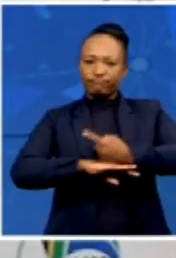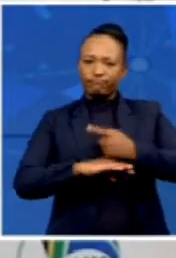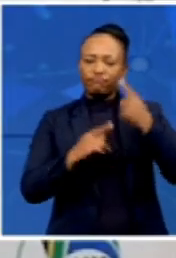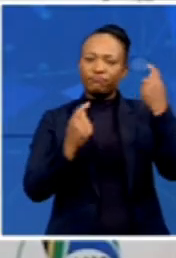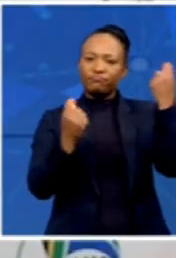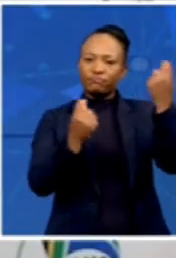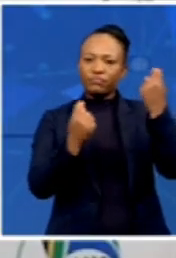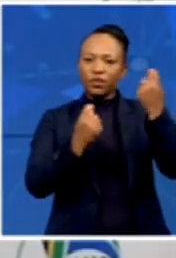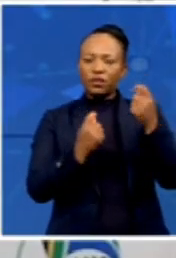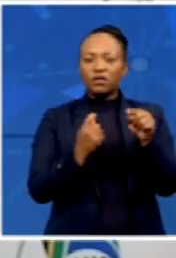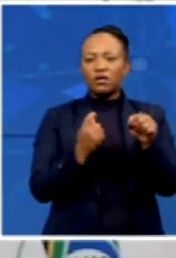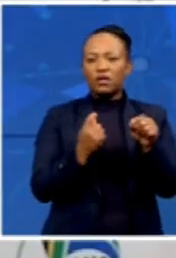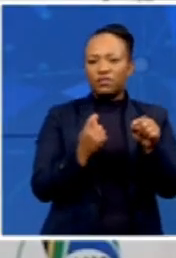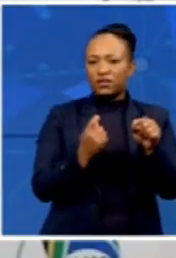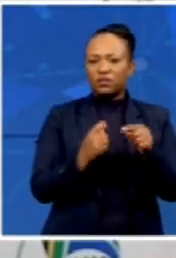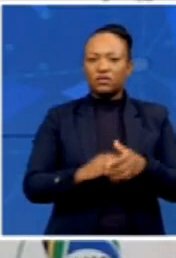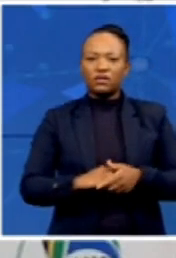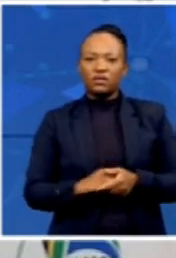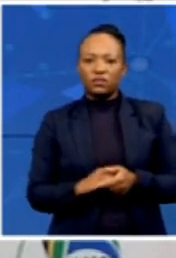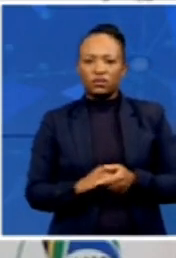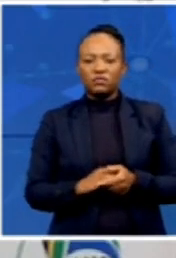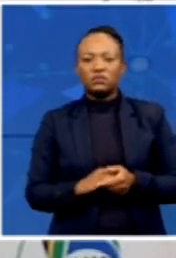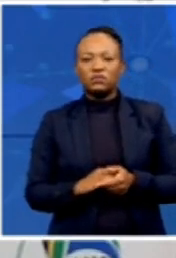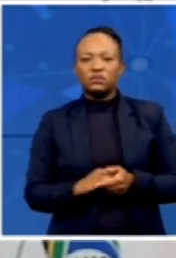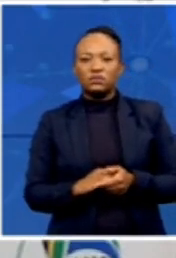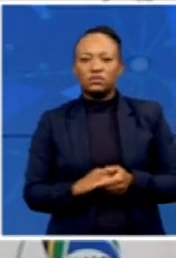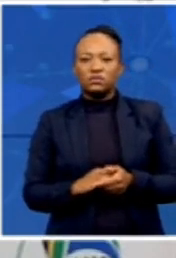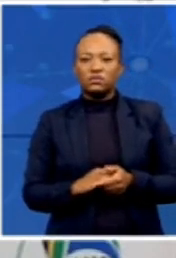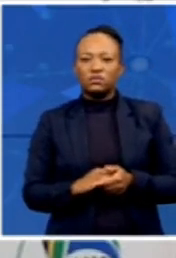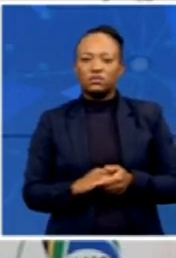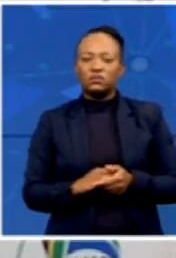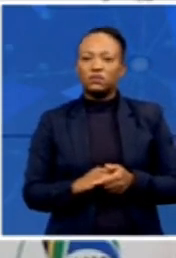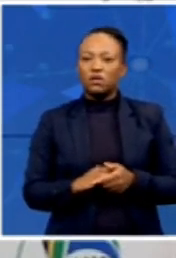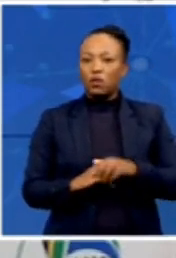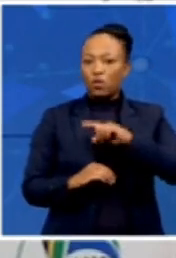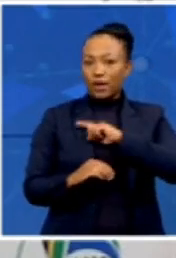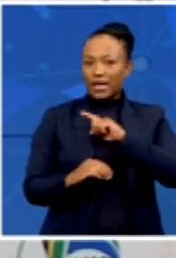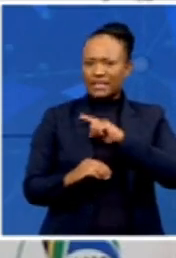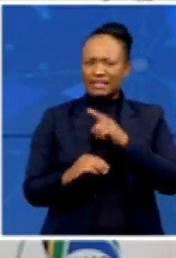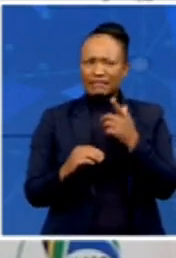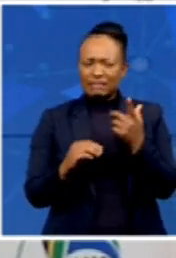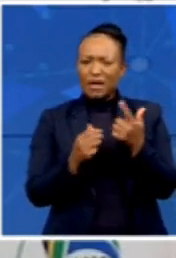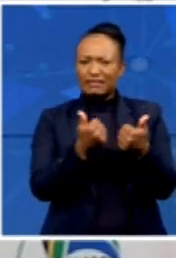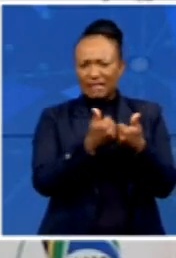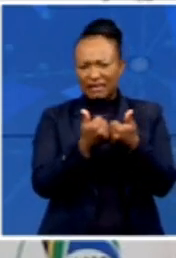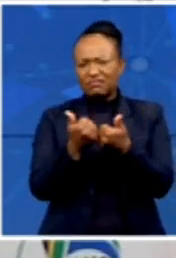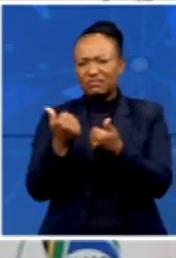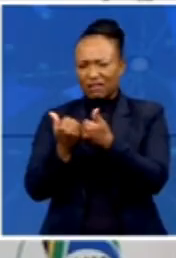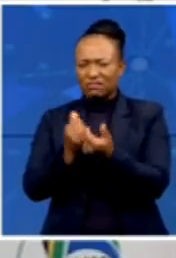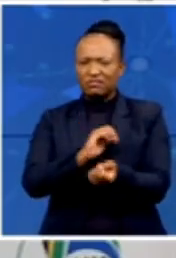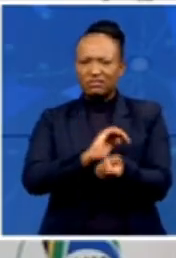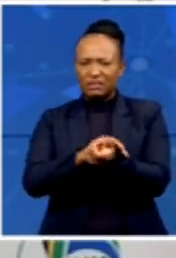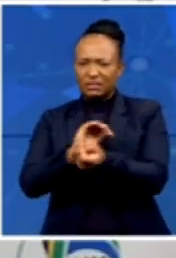its strides it has made and its shortcomings as far as delivery of services are